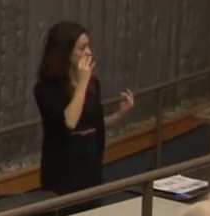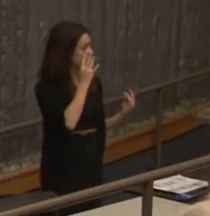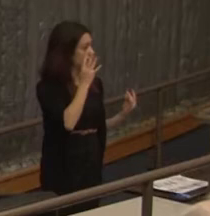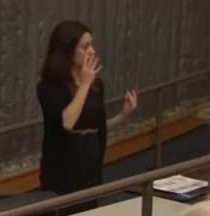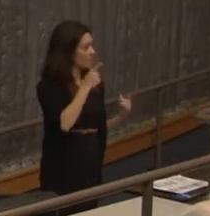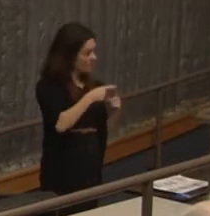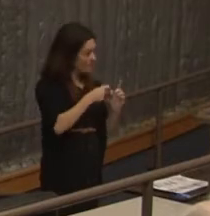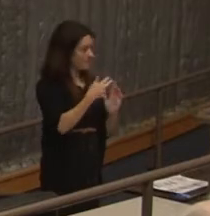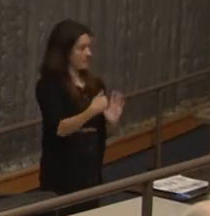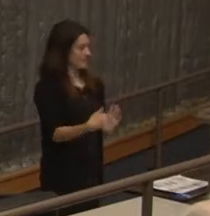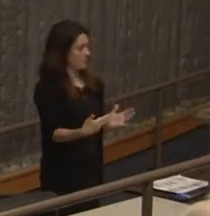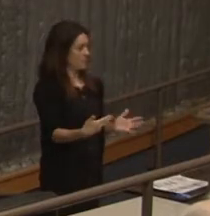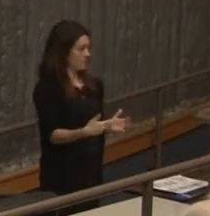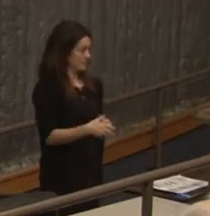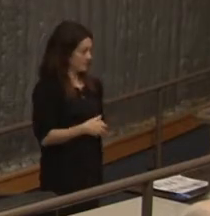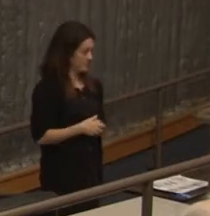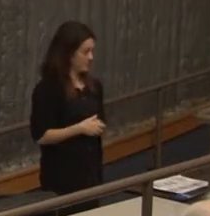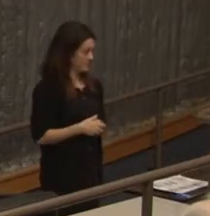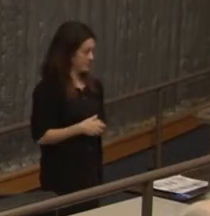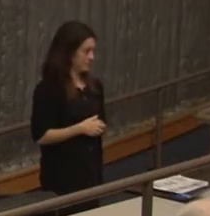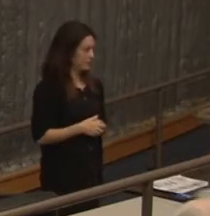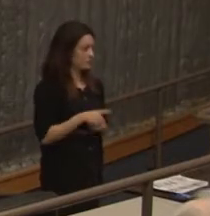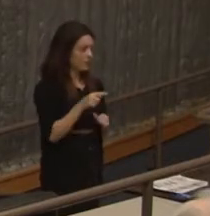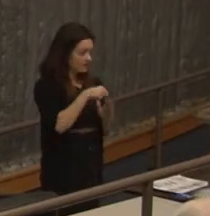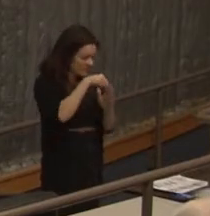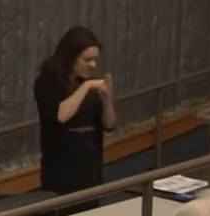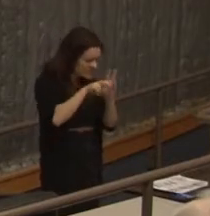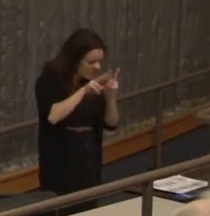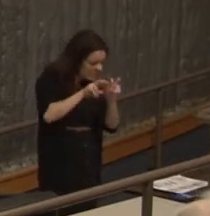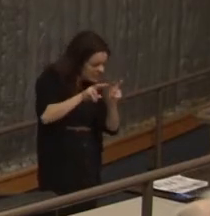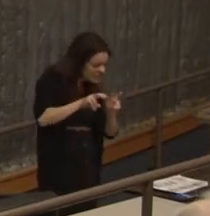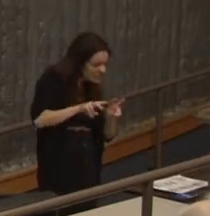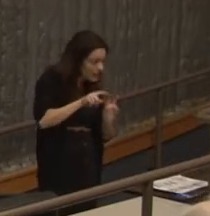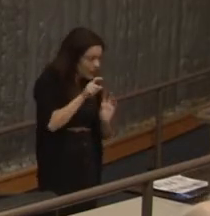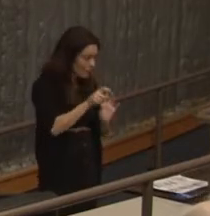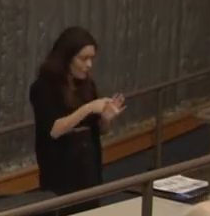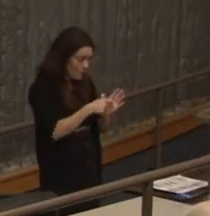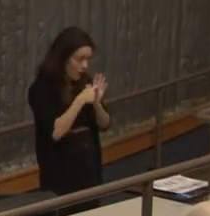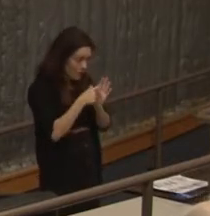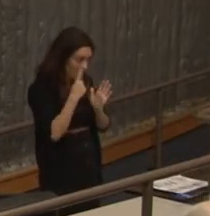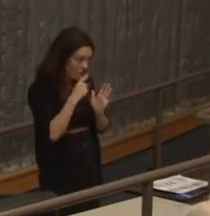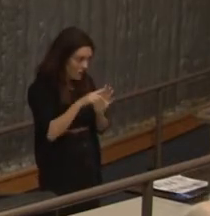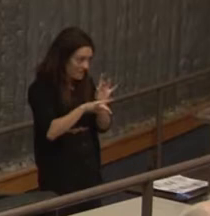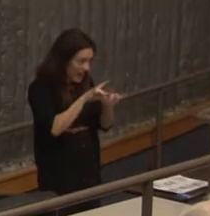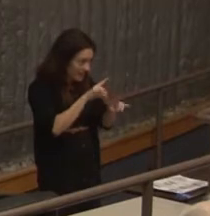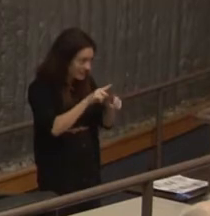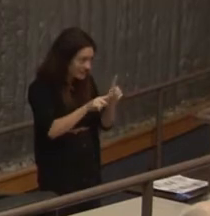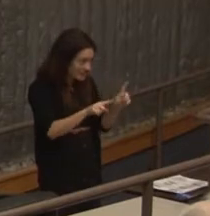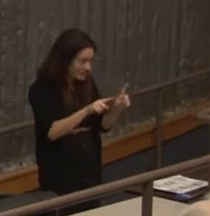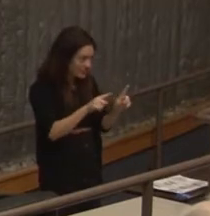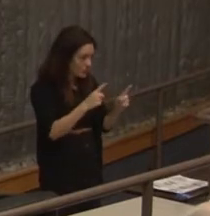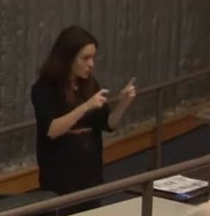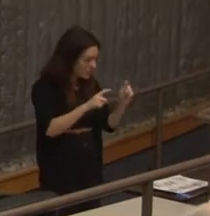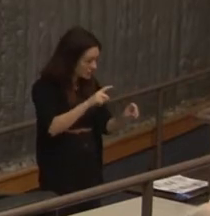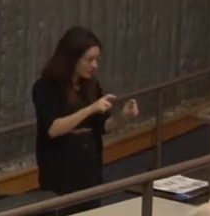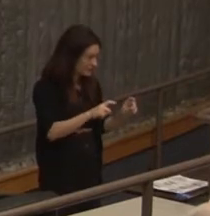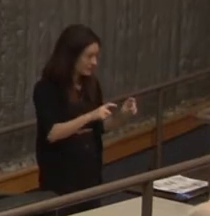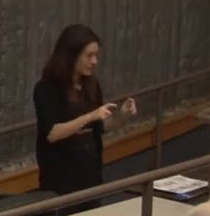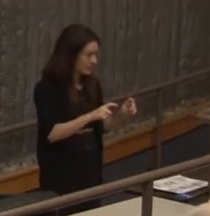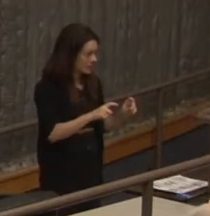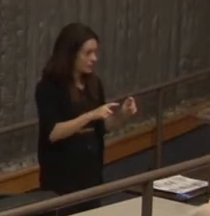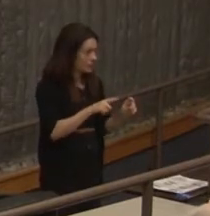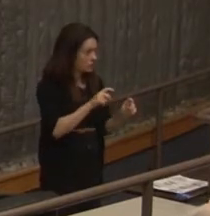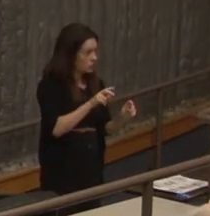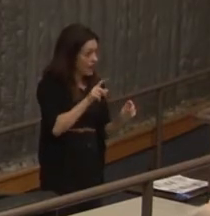And in order to do that, you have to look very carefully at it. You have to look at it until you begin to see. What is